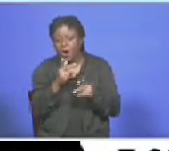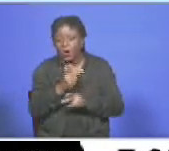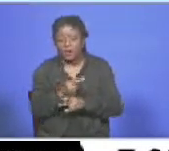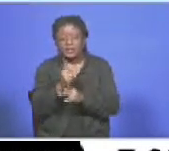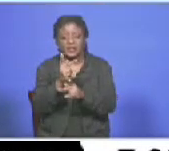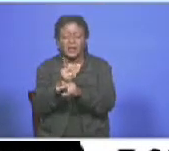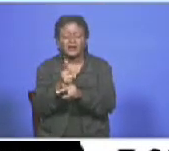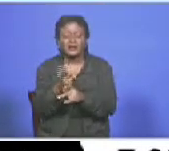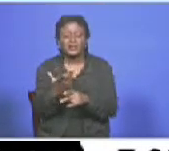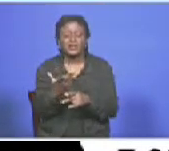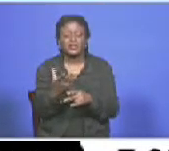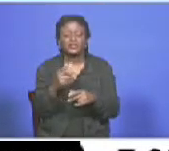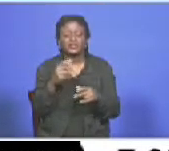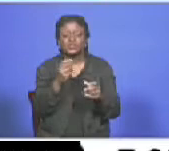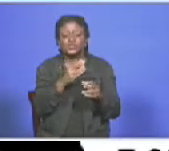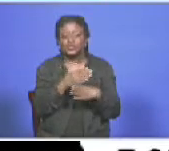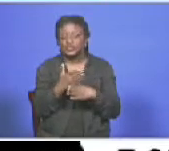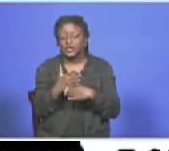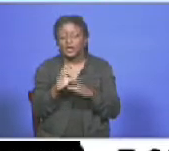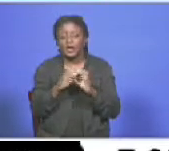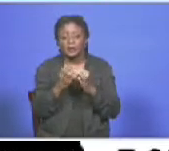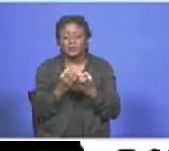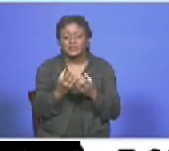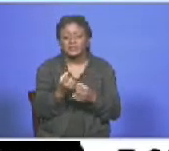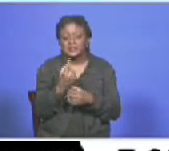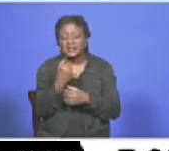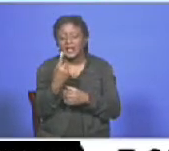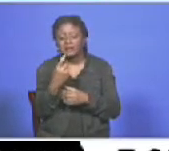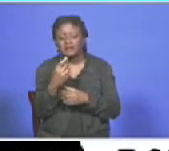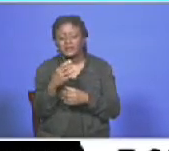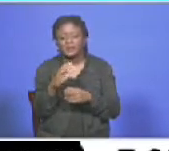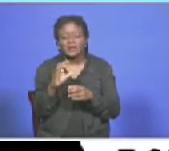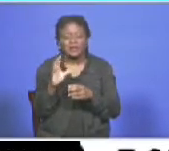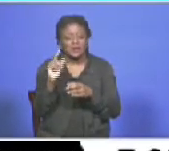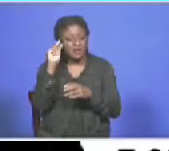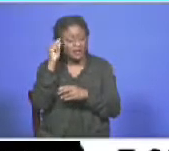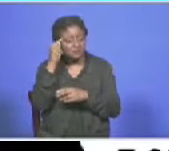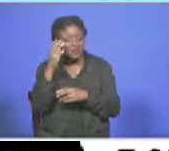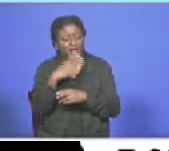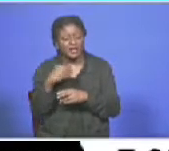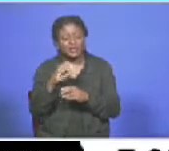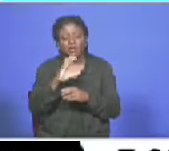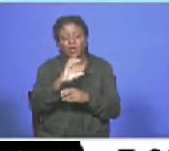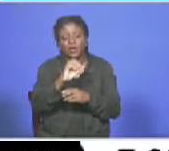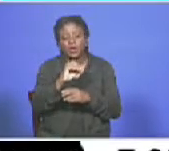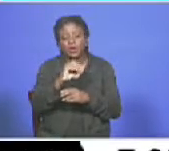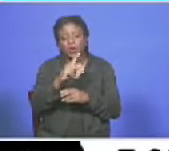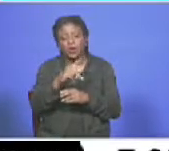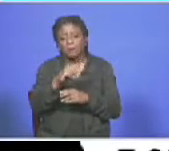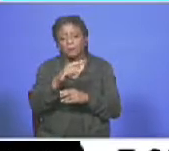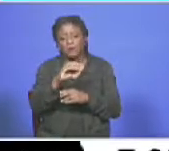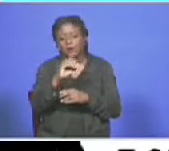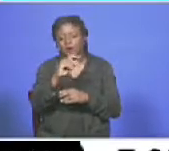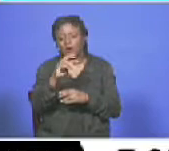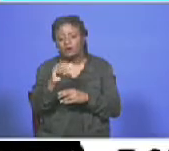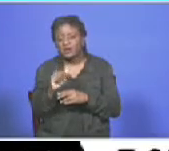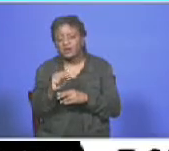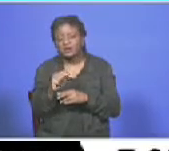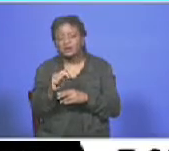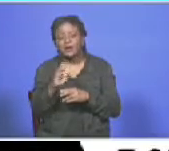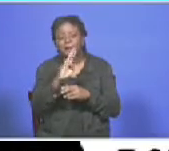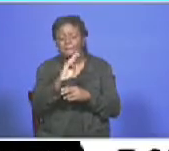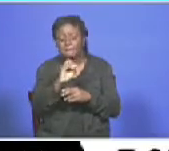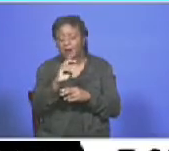preference share offerings, and the 11 corporate and government bonds available locally, before investing, research,